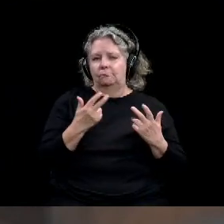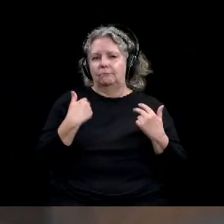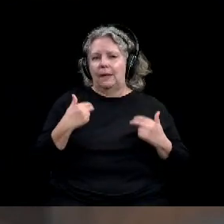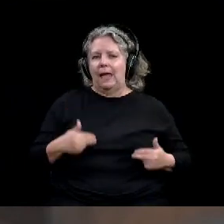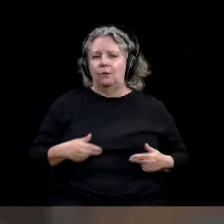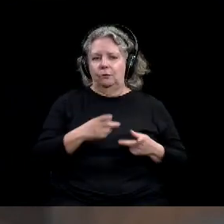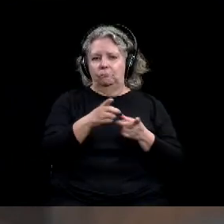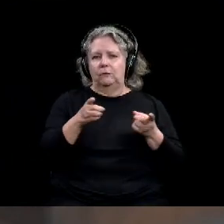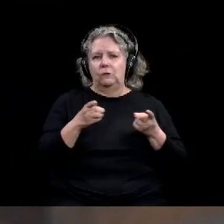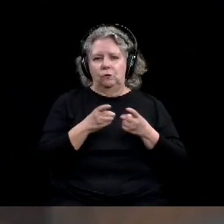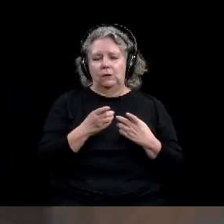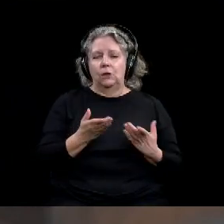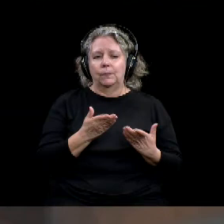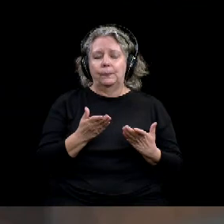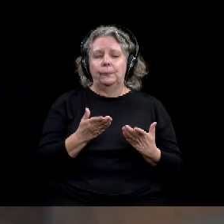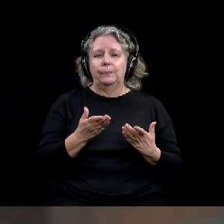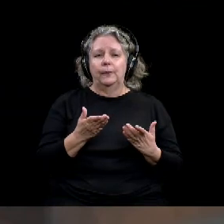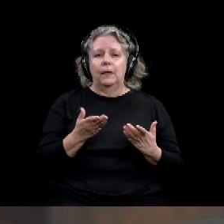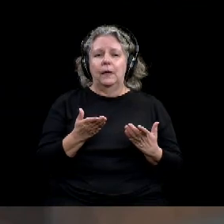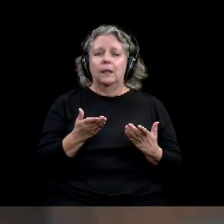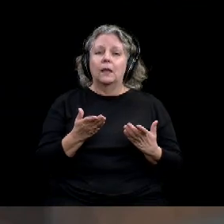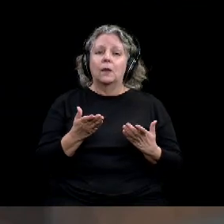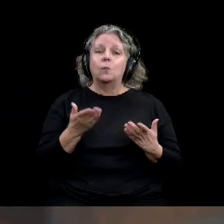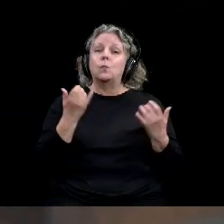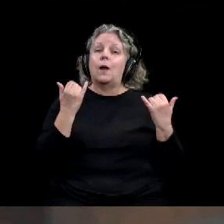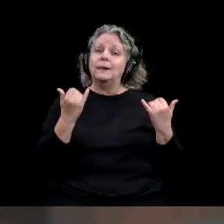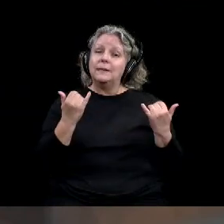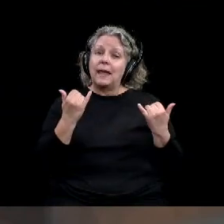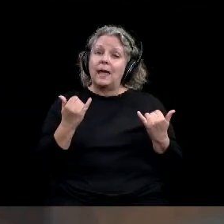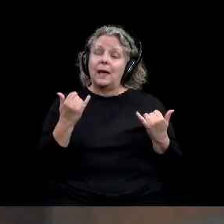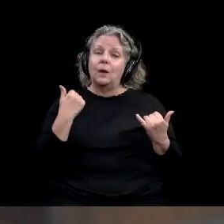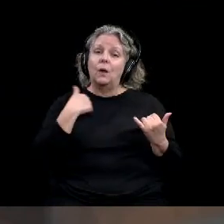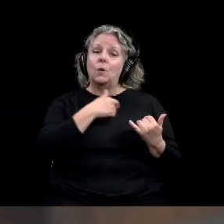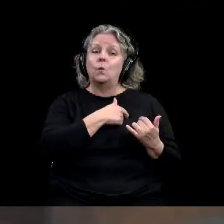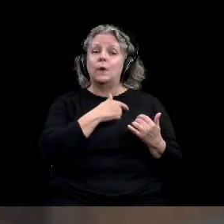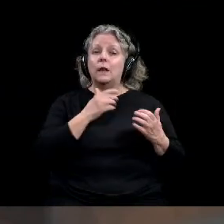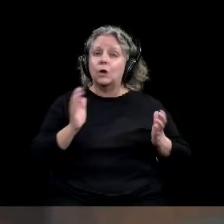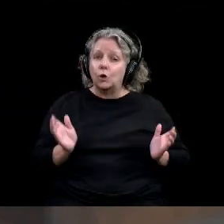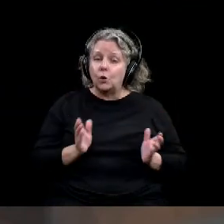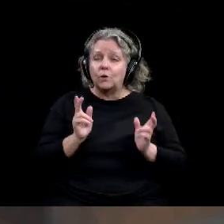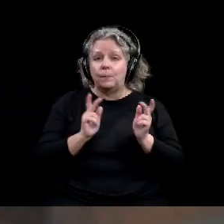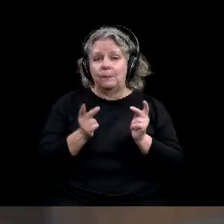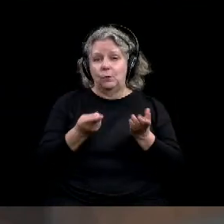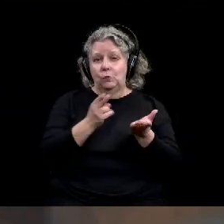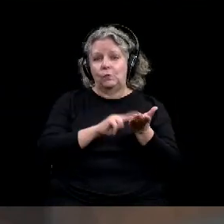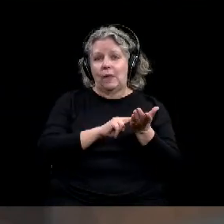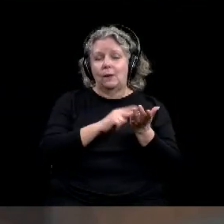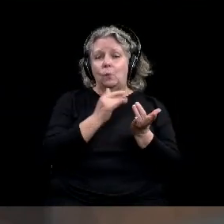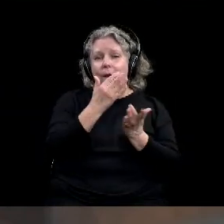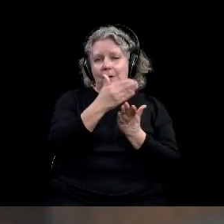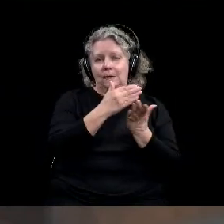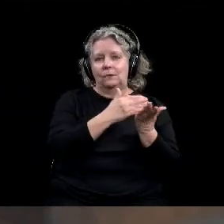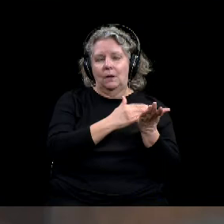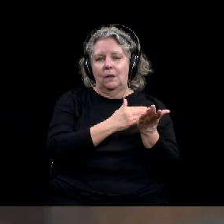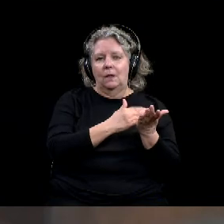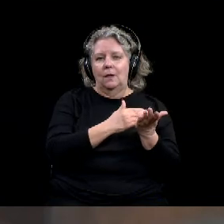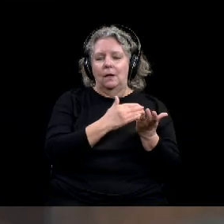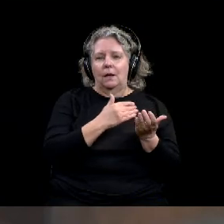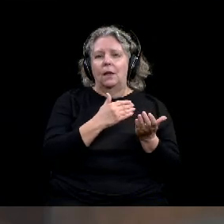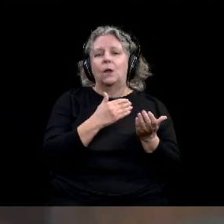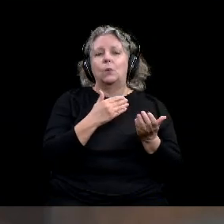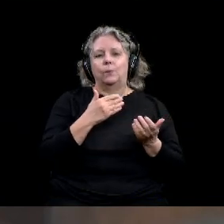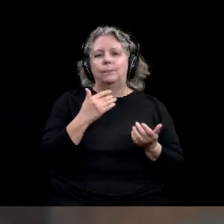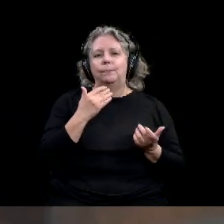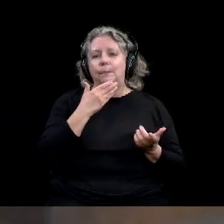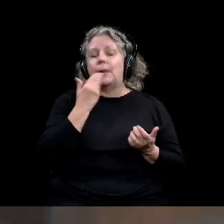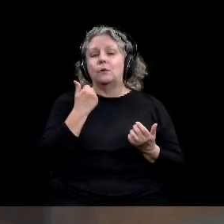Right now, we are encouraging people to get on wait list. It would be preferred to have one coordinated effort, one national system